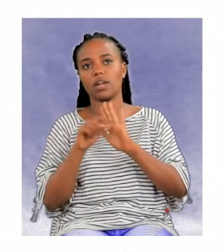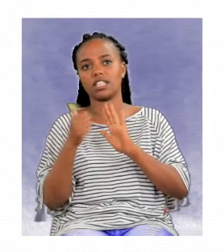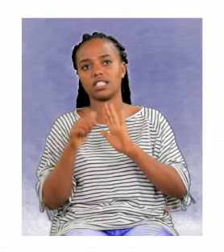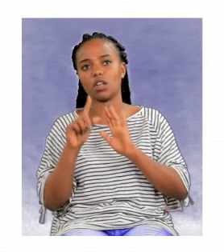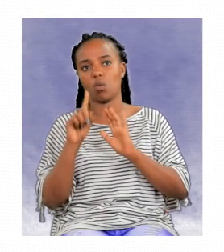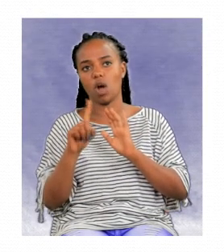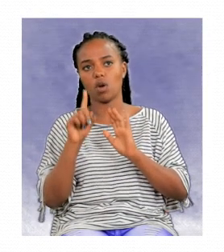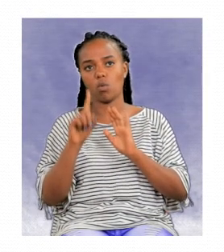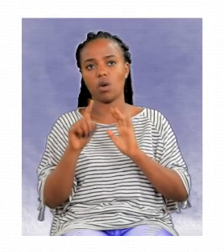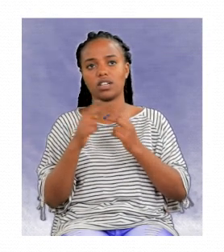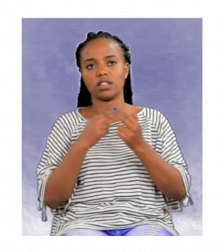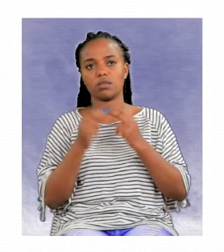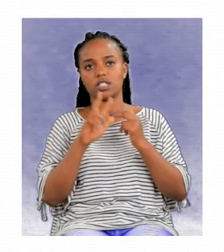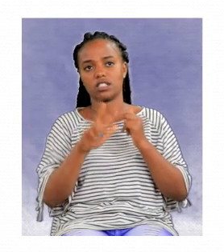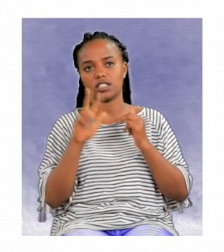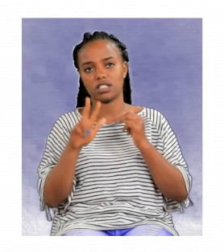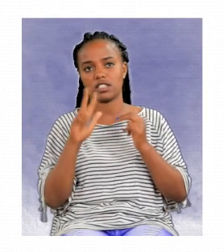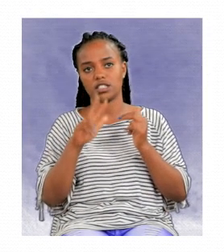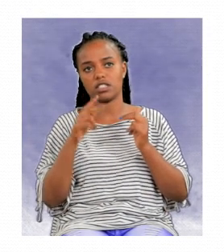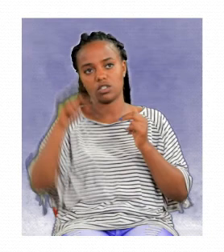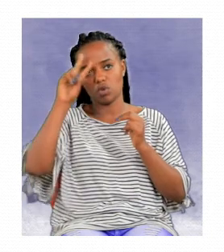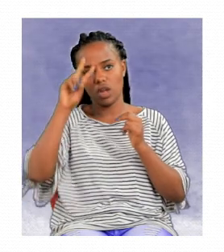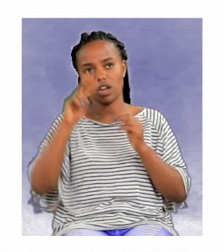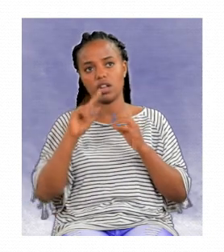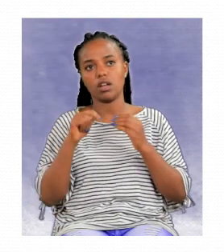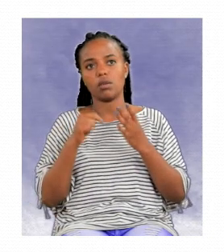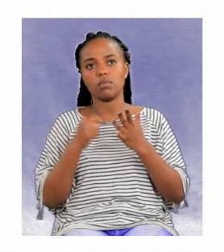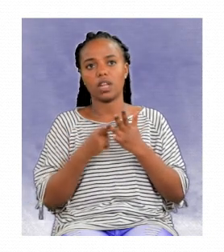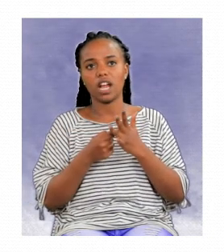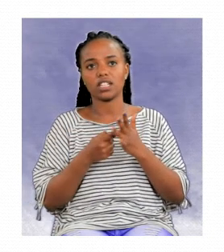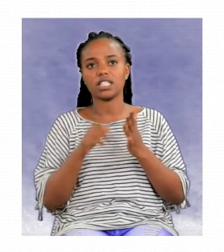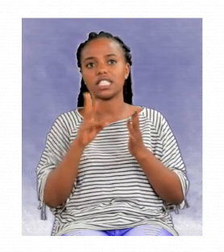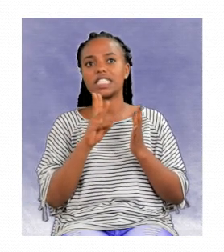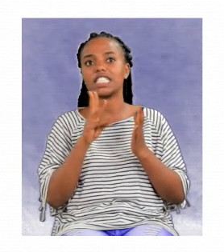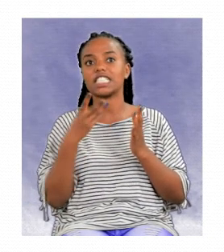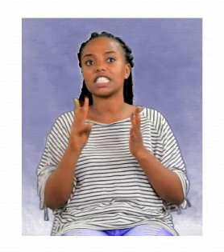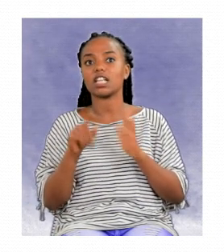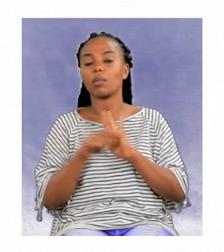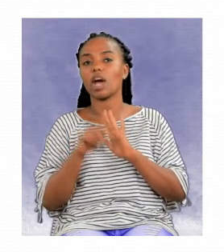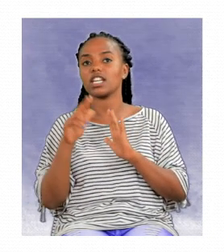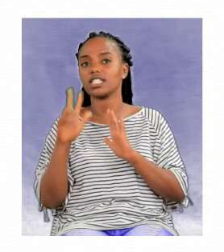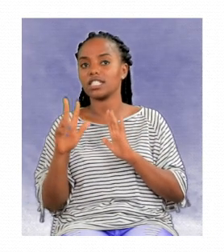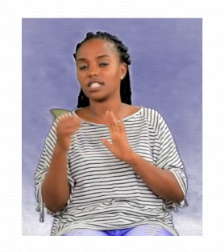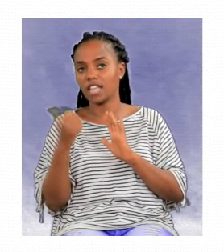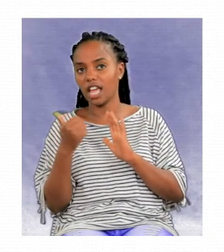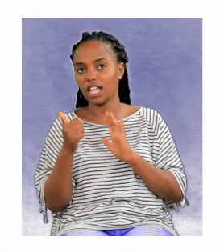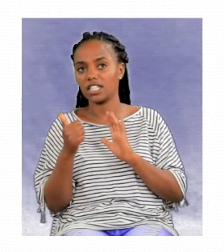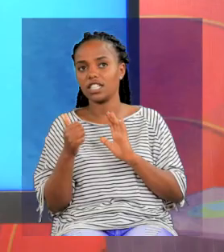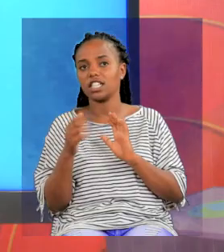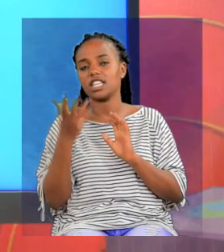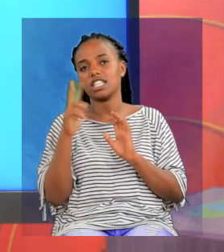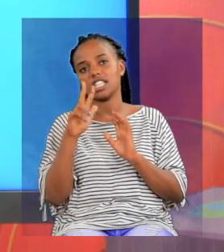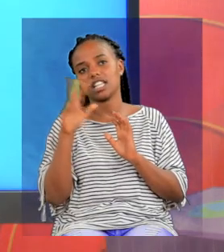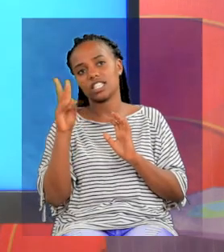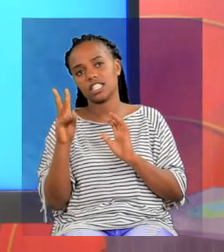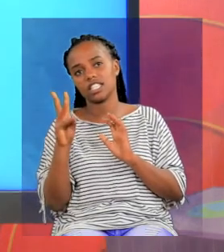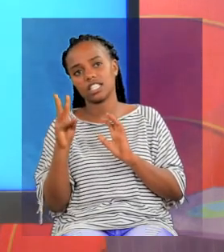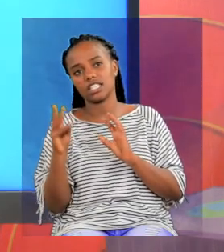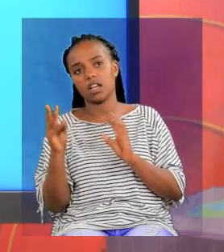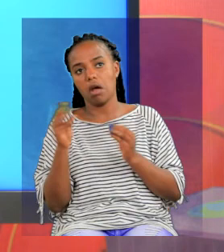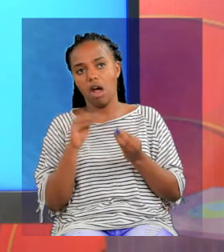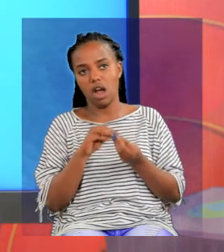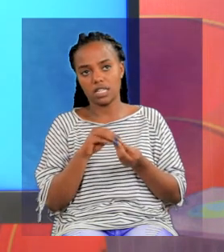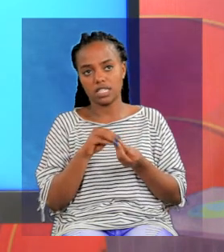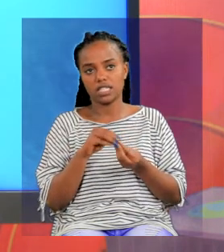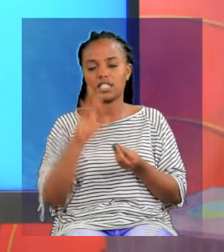is 1 times 3, 3 plus 16 minus 10, it is 6 squared is 36. When you add this,